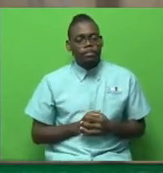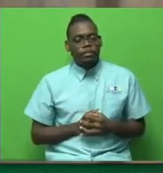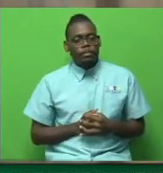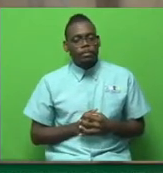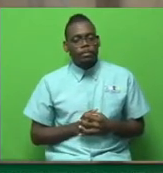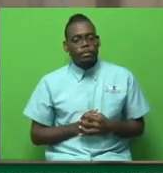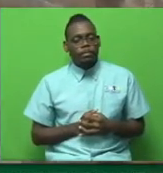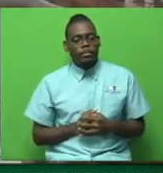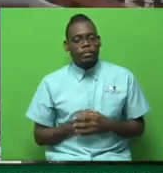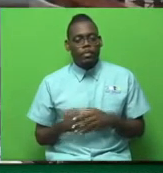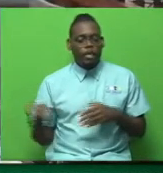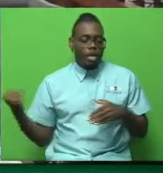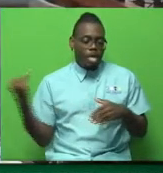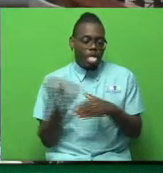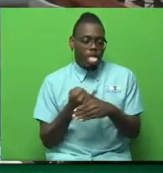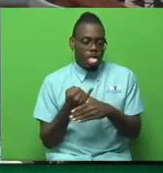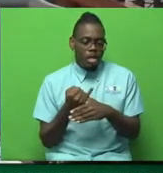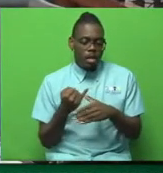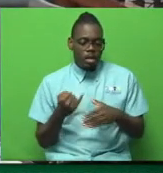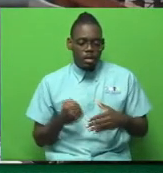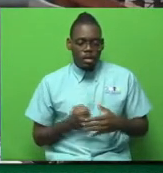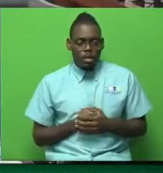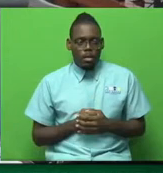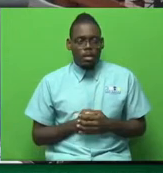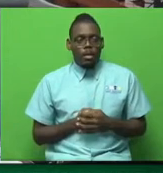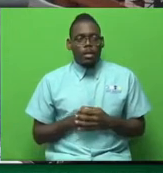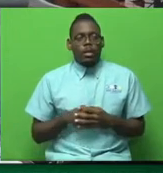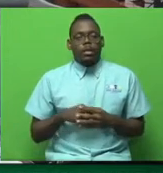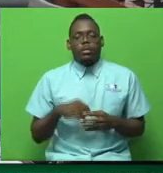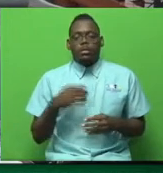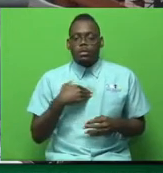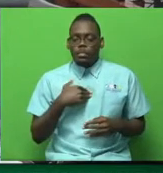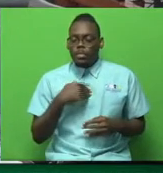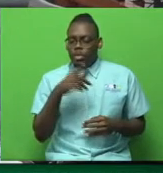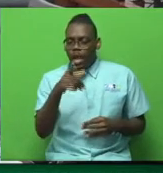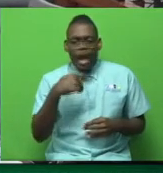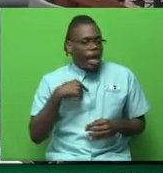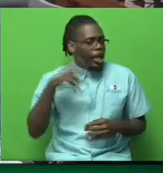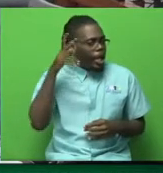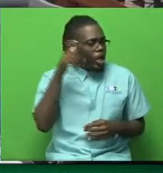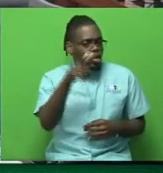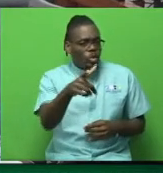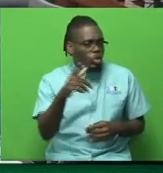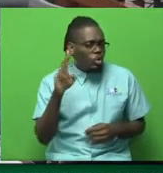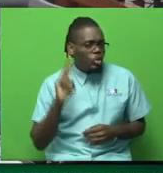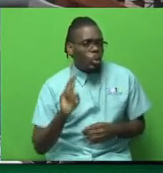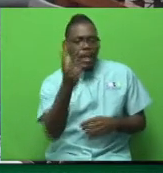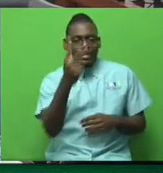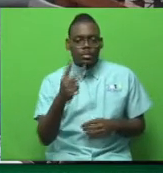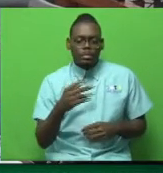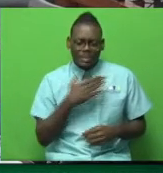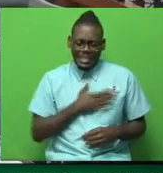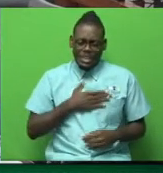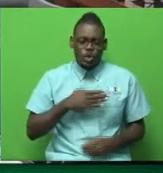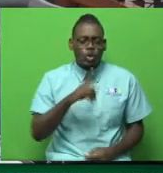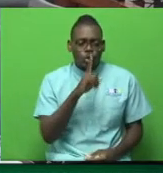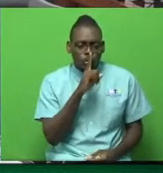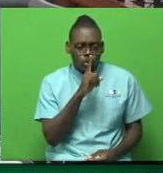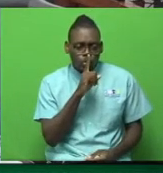member I heard it on the two occasions please you will have the opportunity to enter the debate Frank